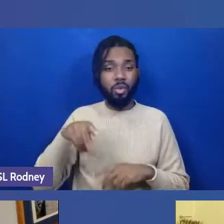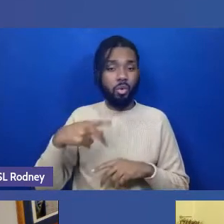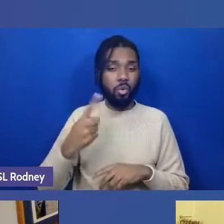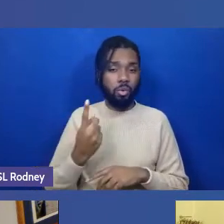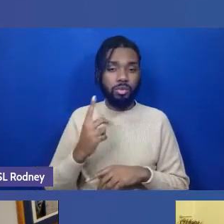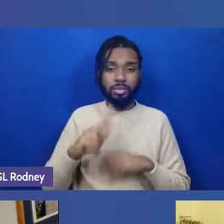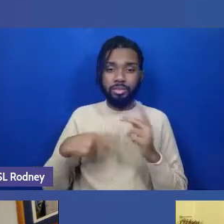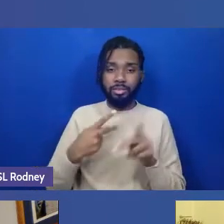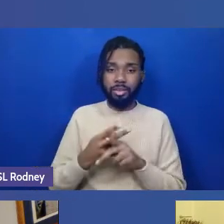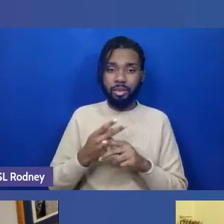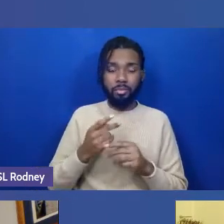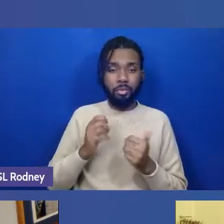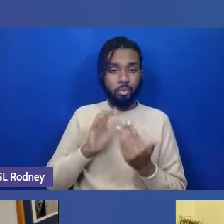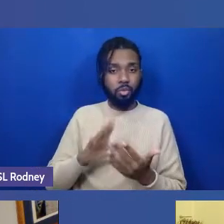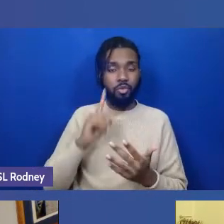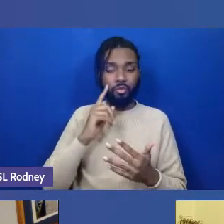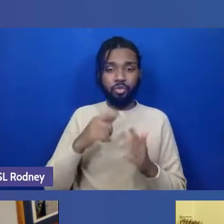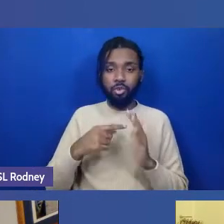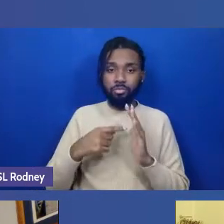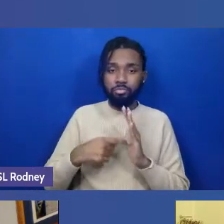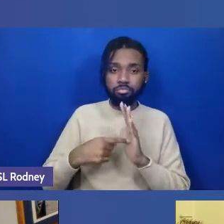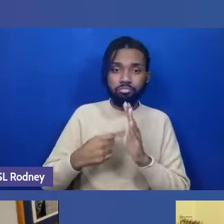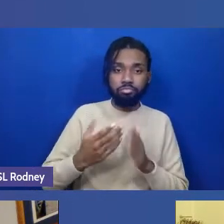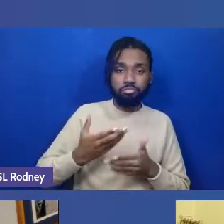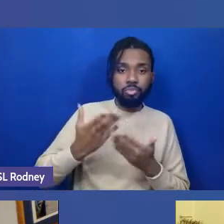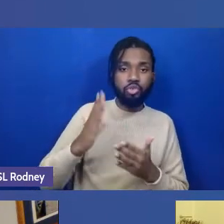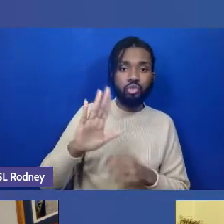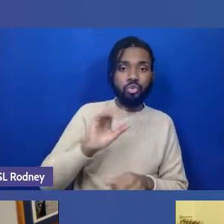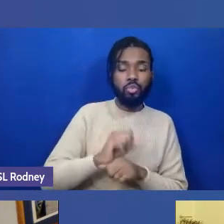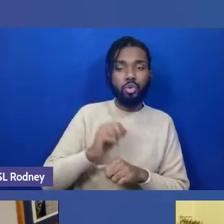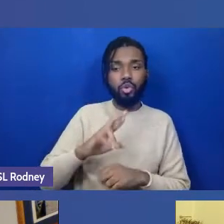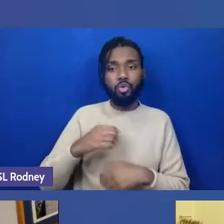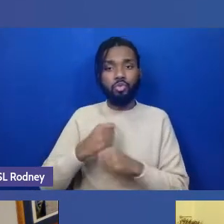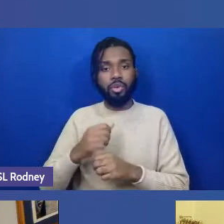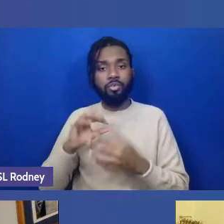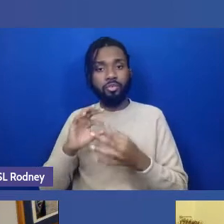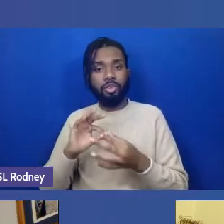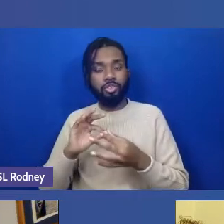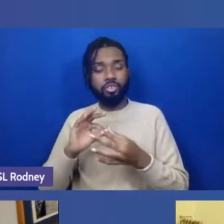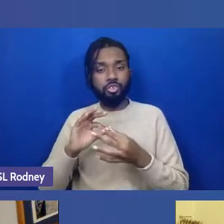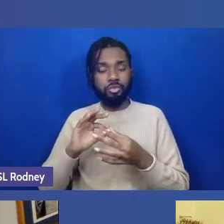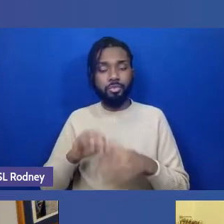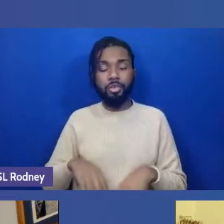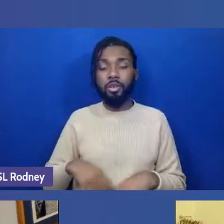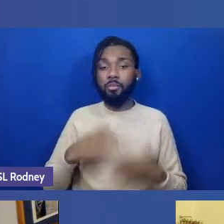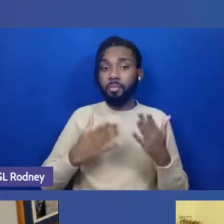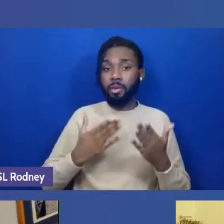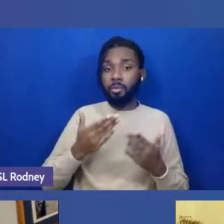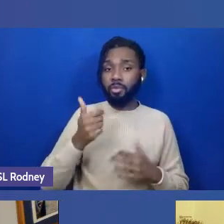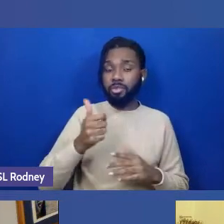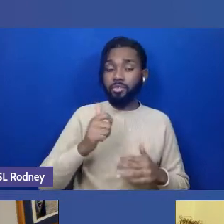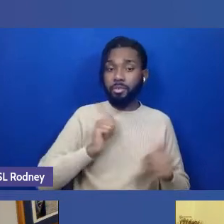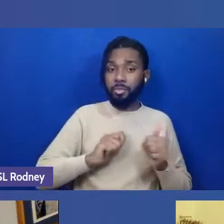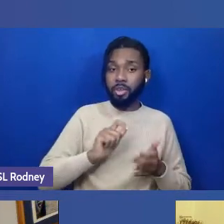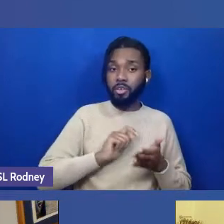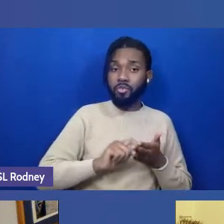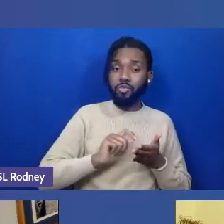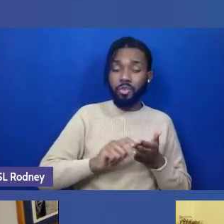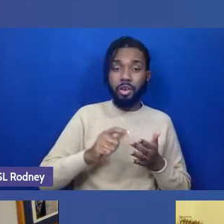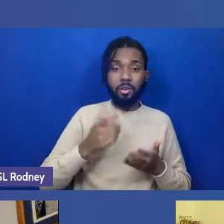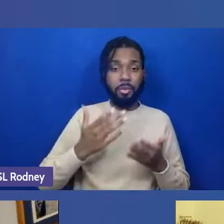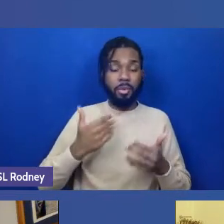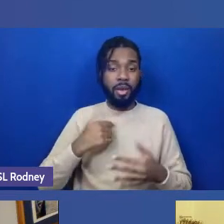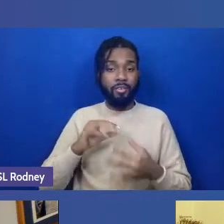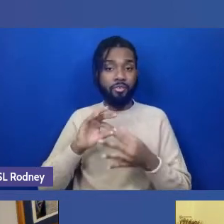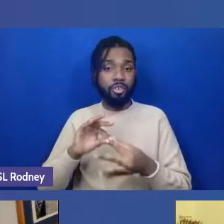building relationships. Whether you're a playwright who's in relationship with a